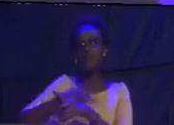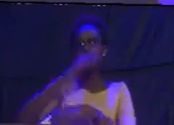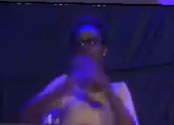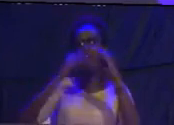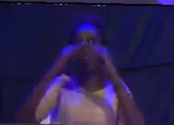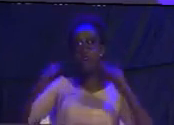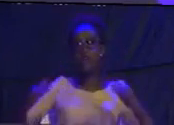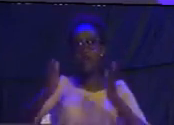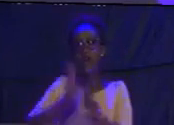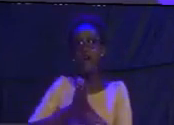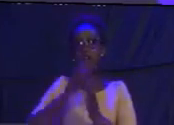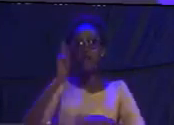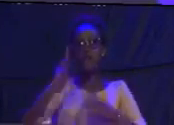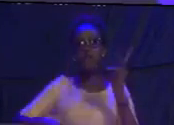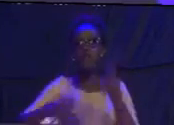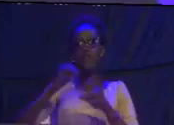the people in the world.